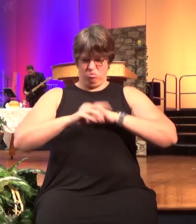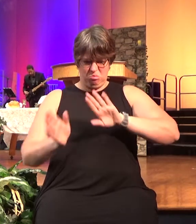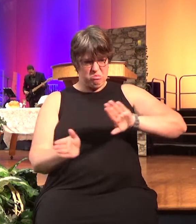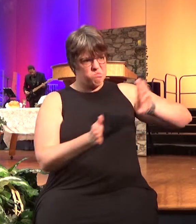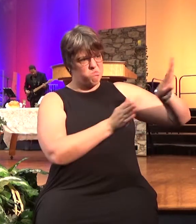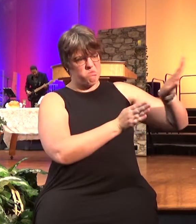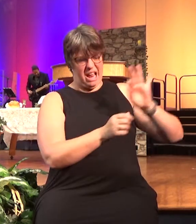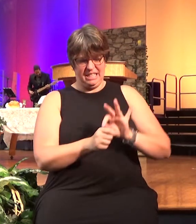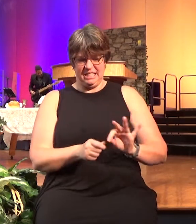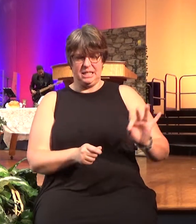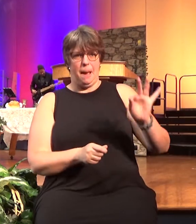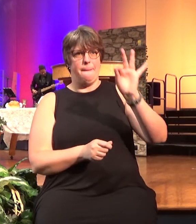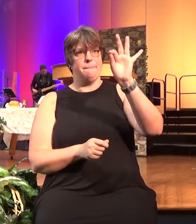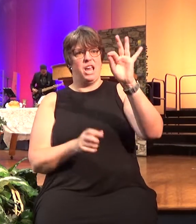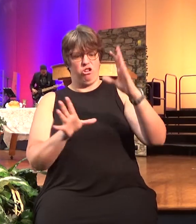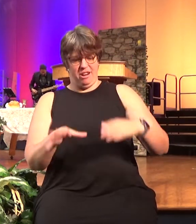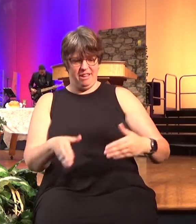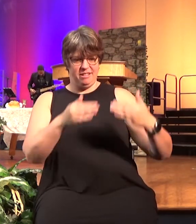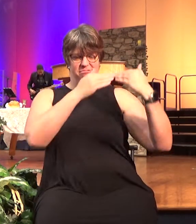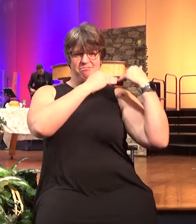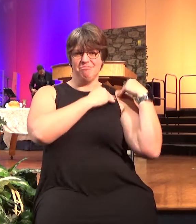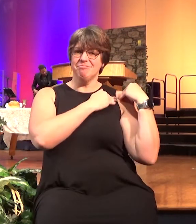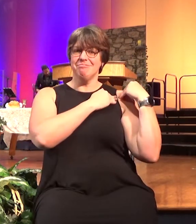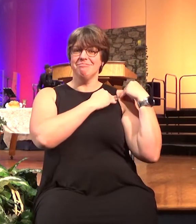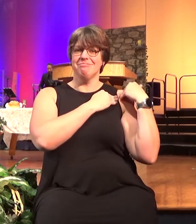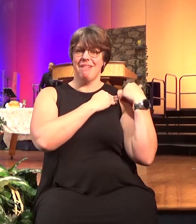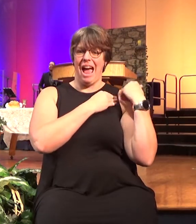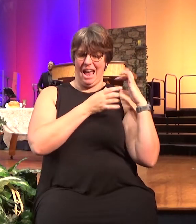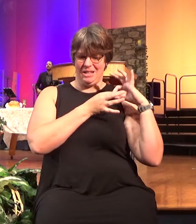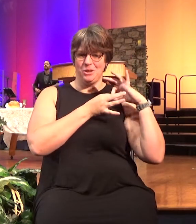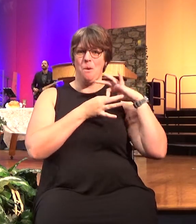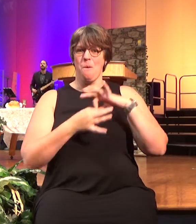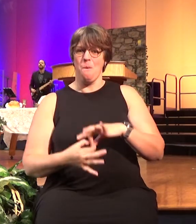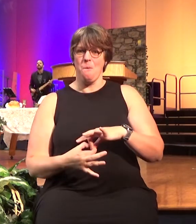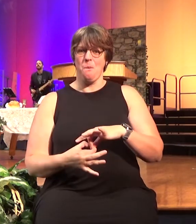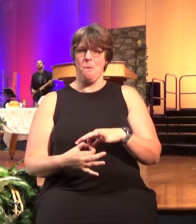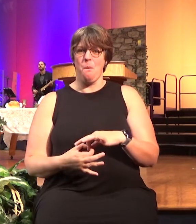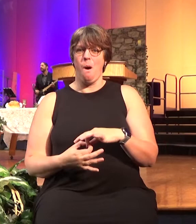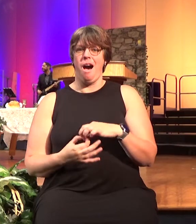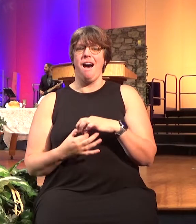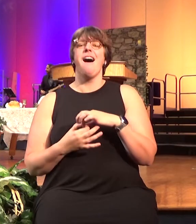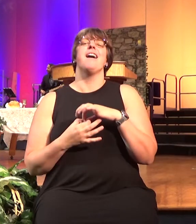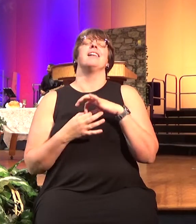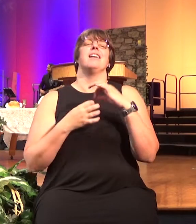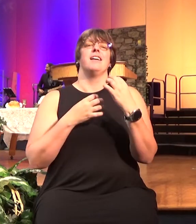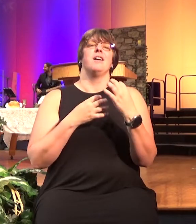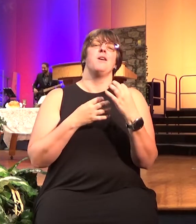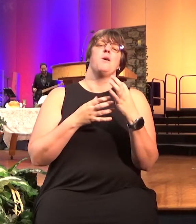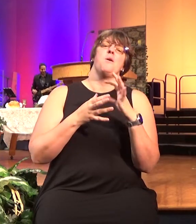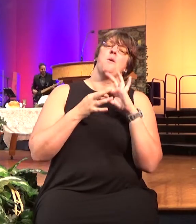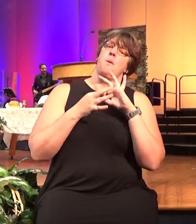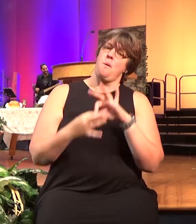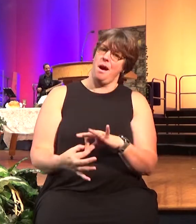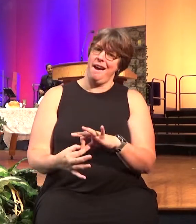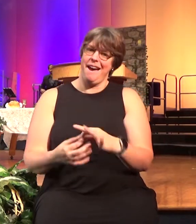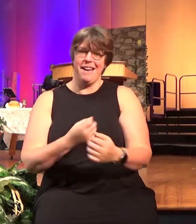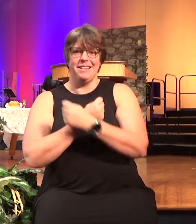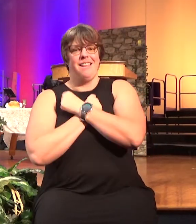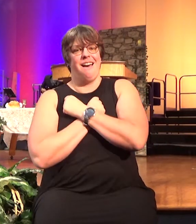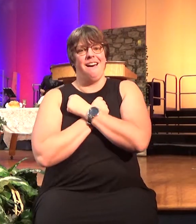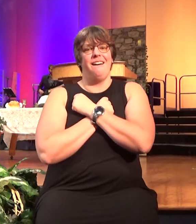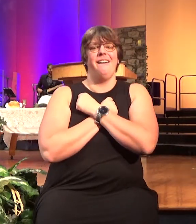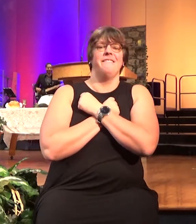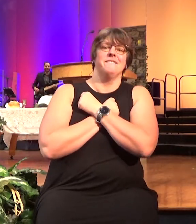In microscopic cells deep inside your well, what would you